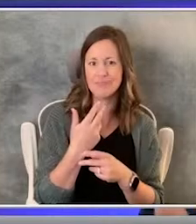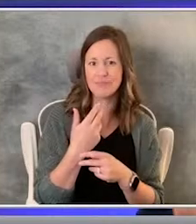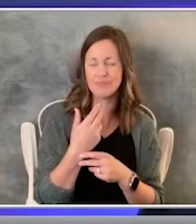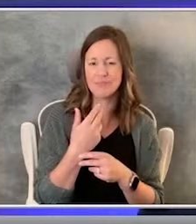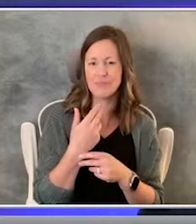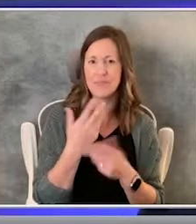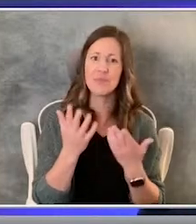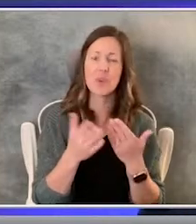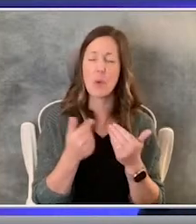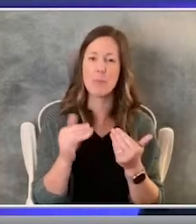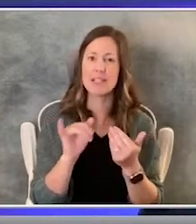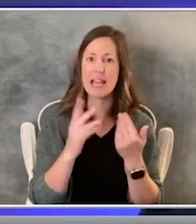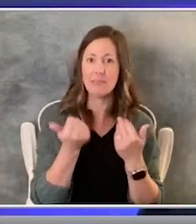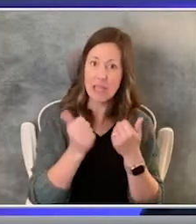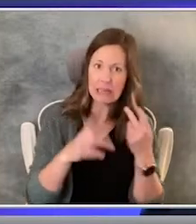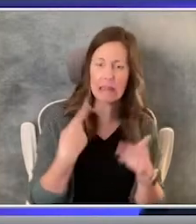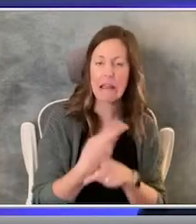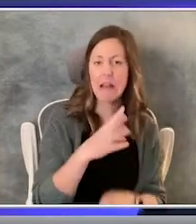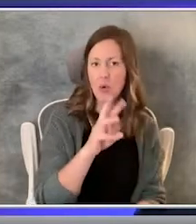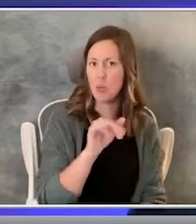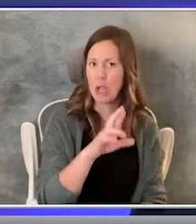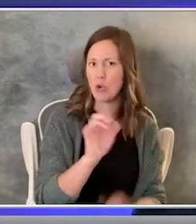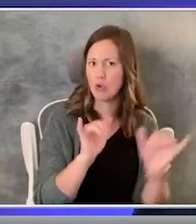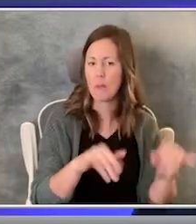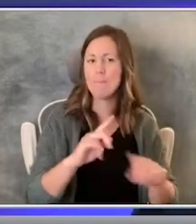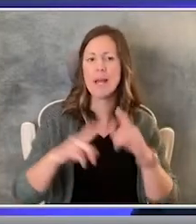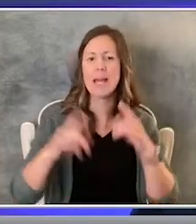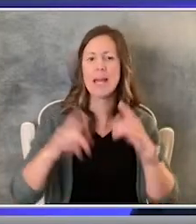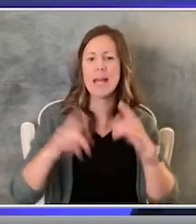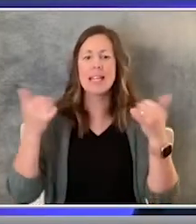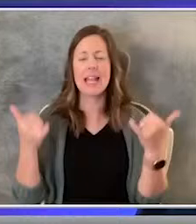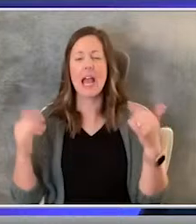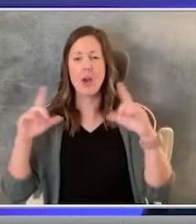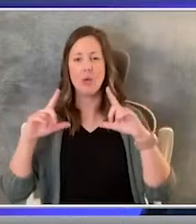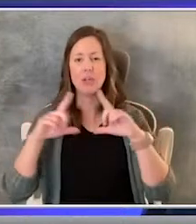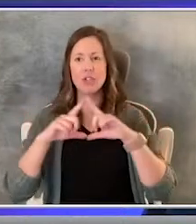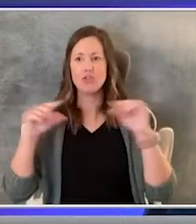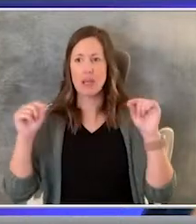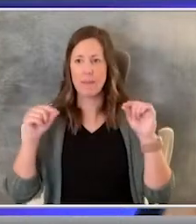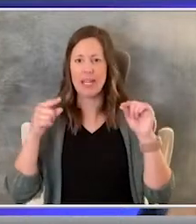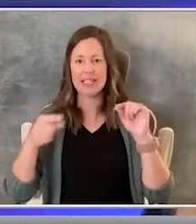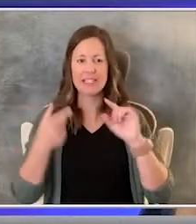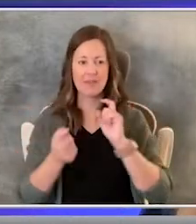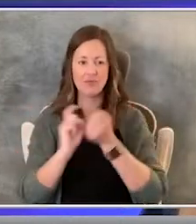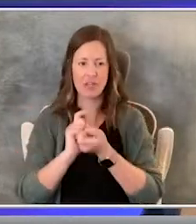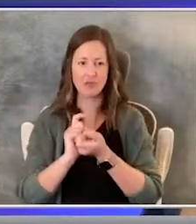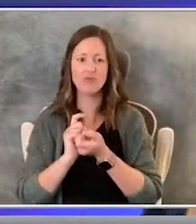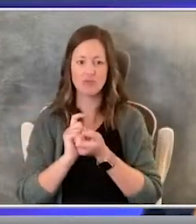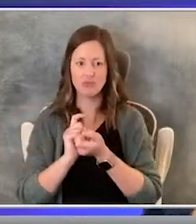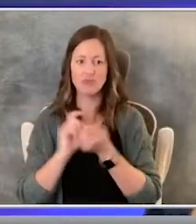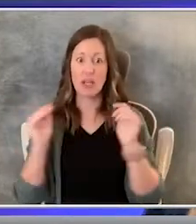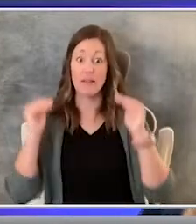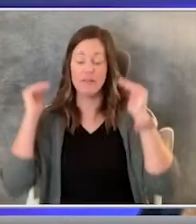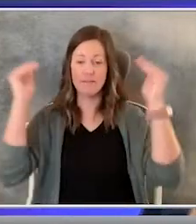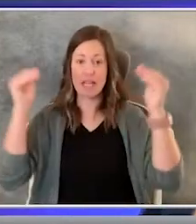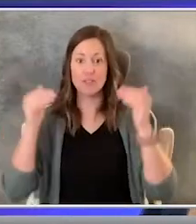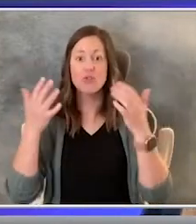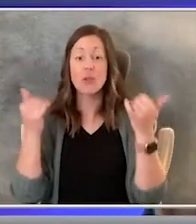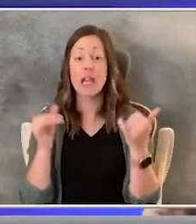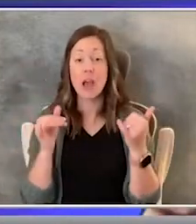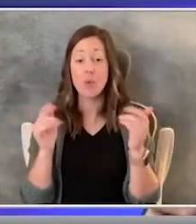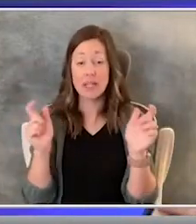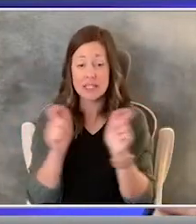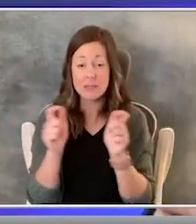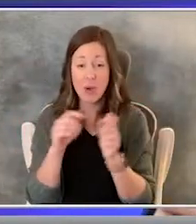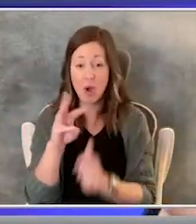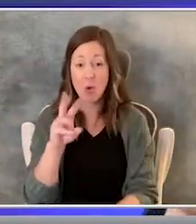you know, what's normal and what's not, and sometimes it's just the pursuit, not being